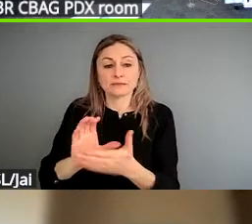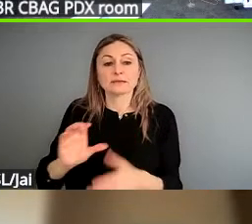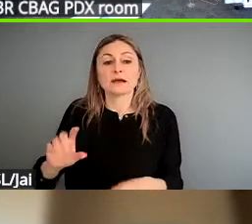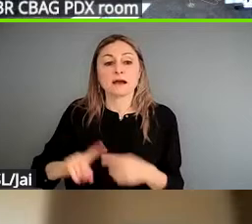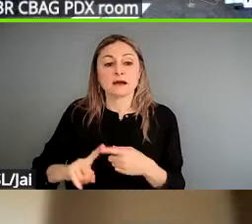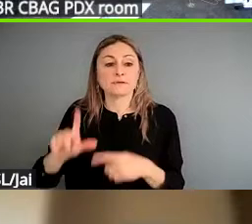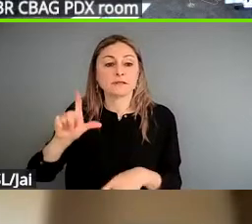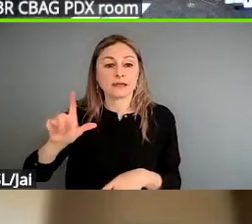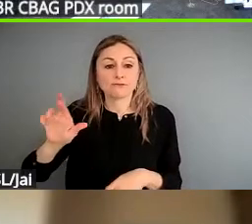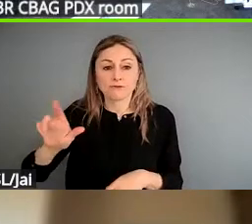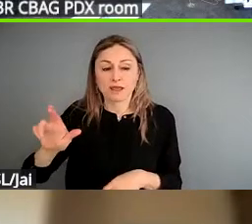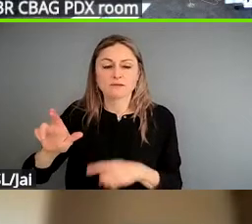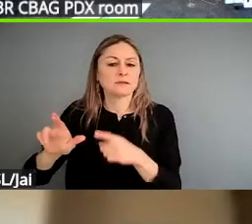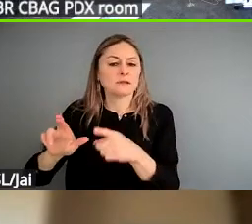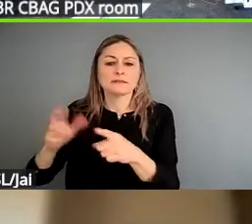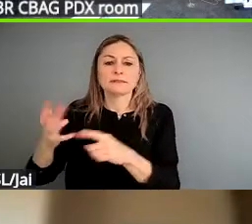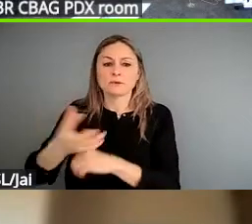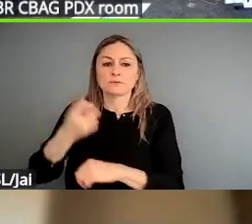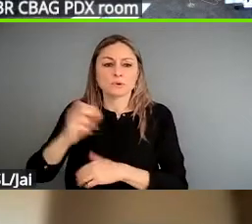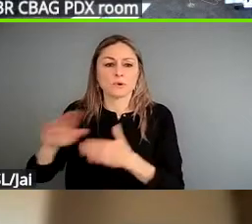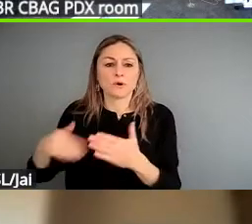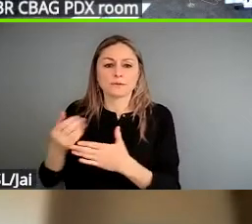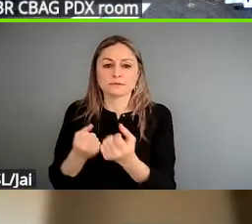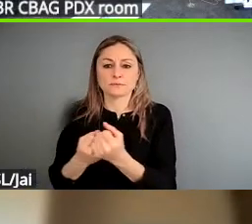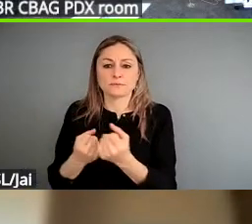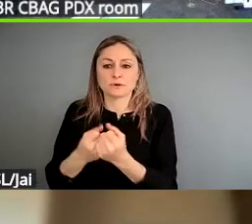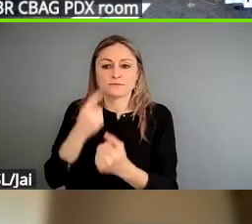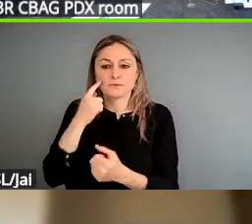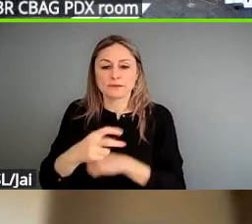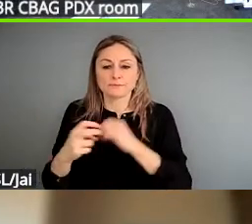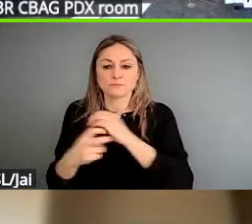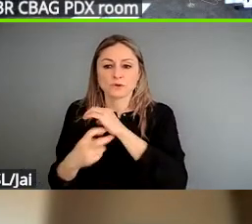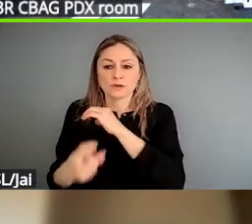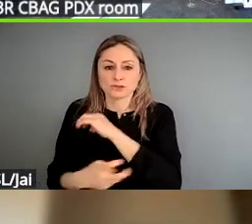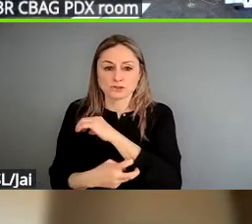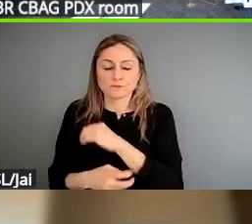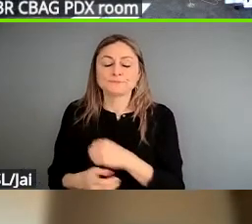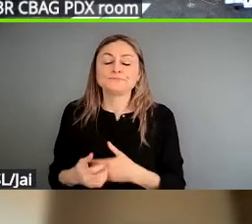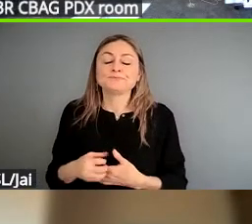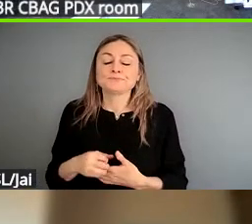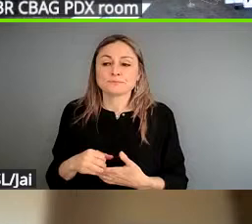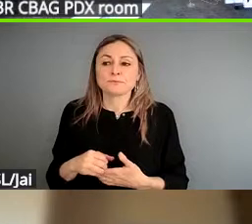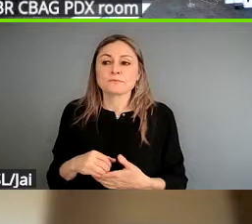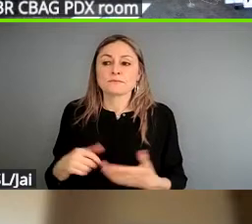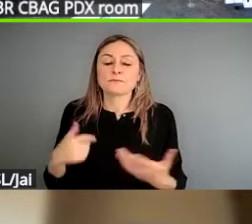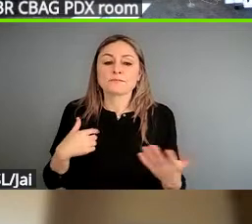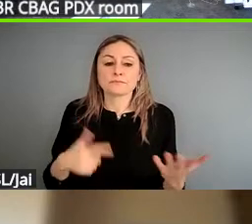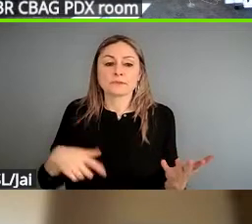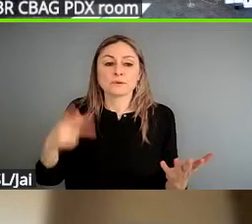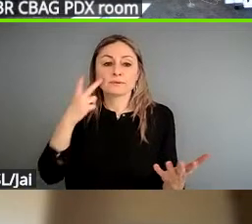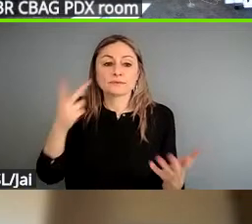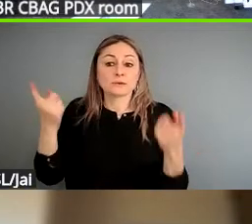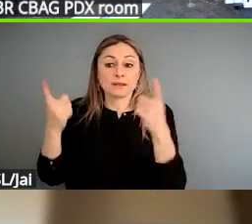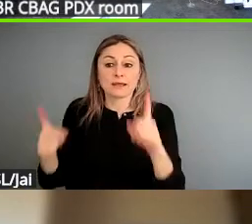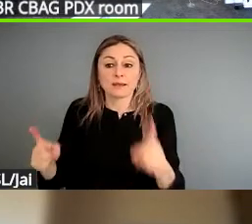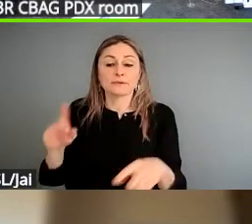would pull all of their support for the bridge. We will look at what comes forward on March